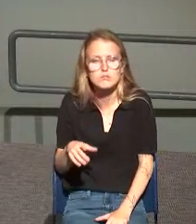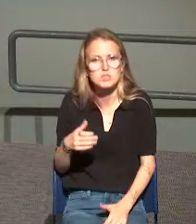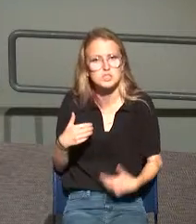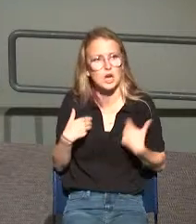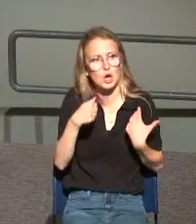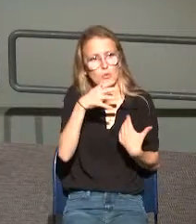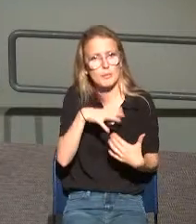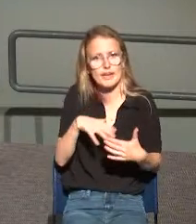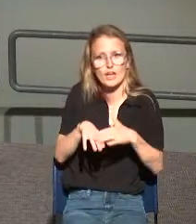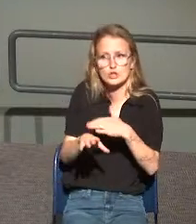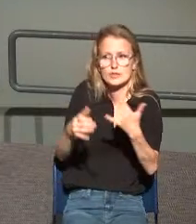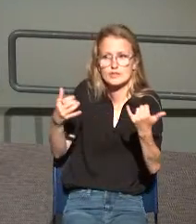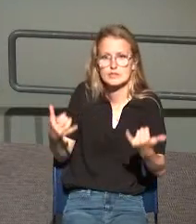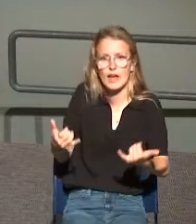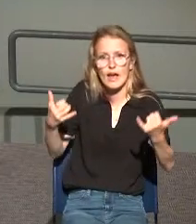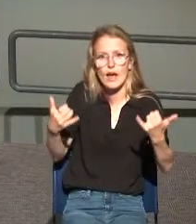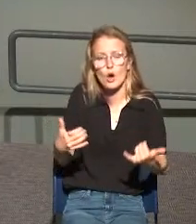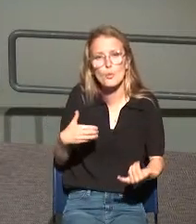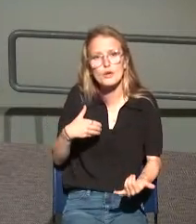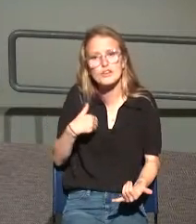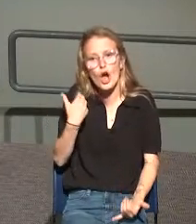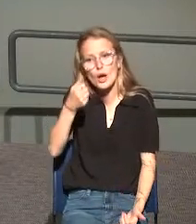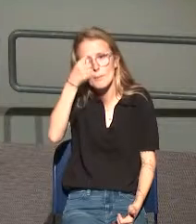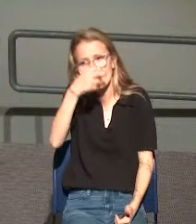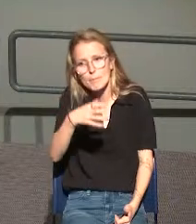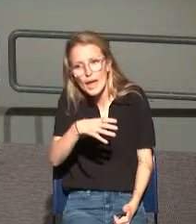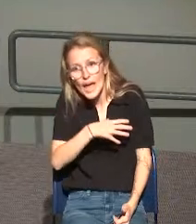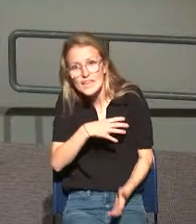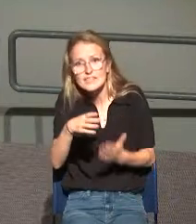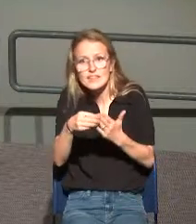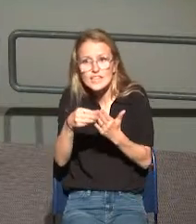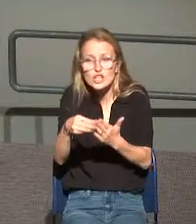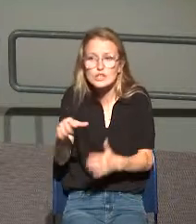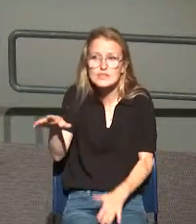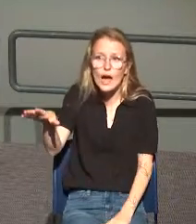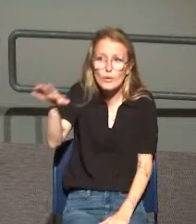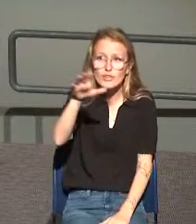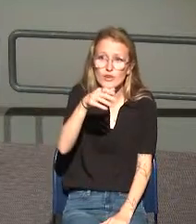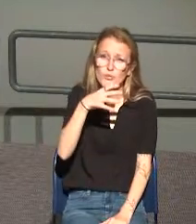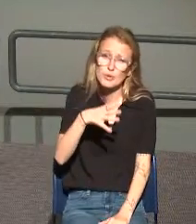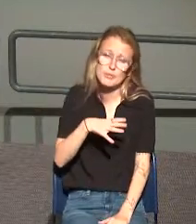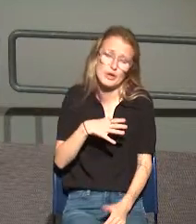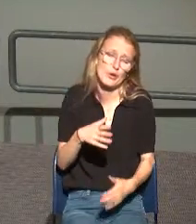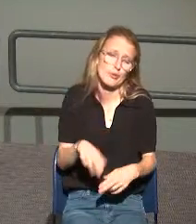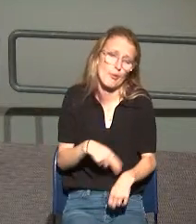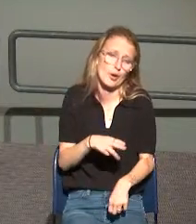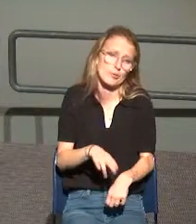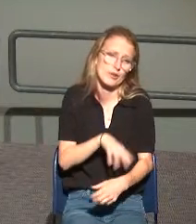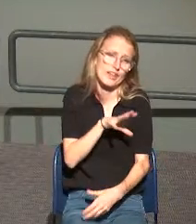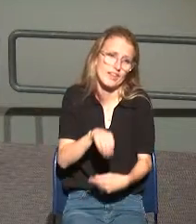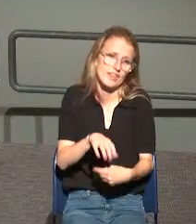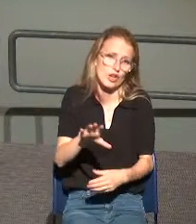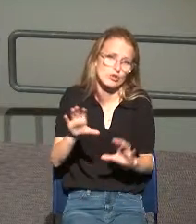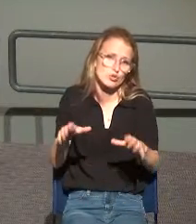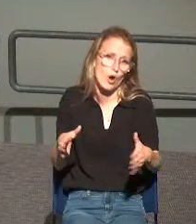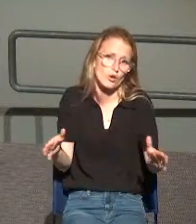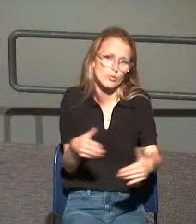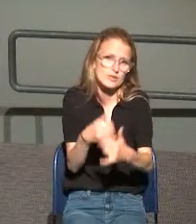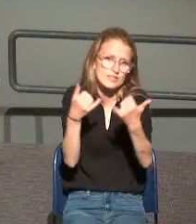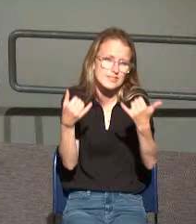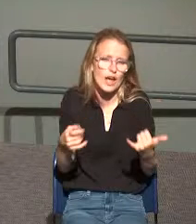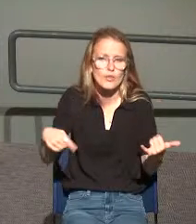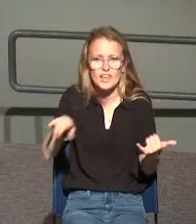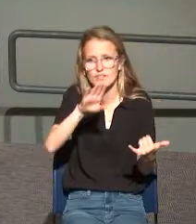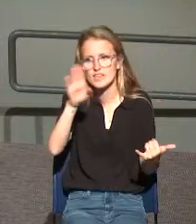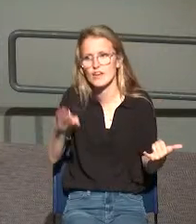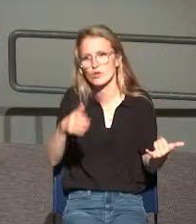today, the young men and the leaders that are out there, women are normal in their squadrons now. So they've never known